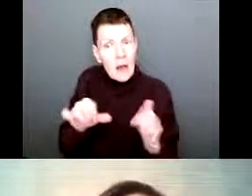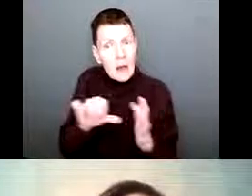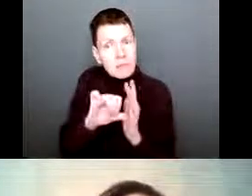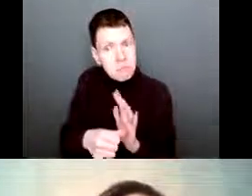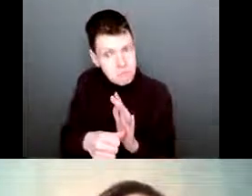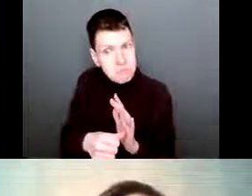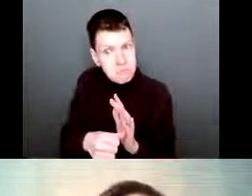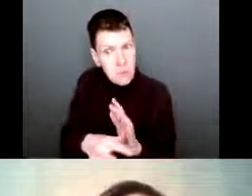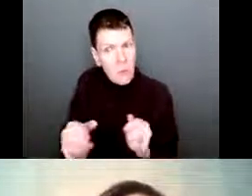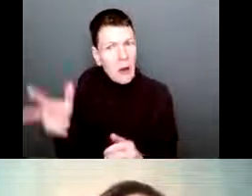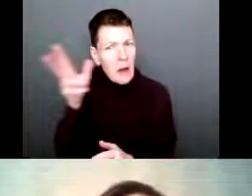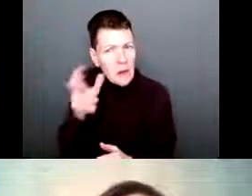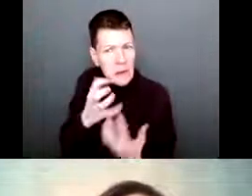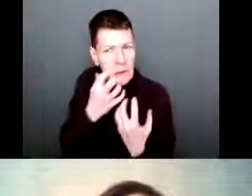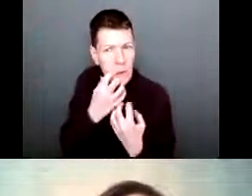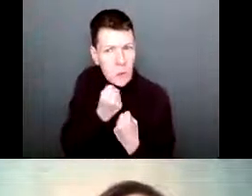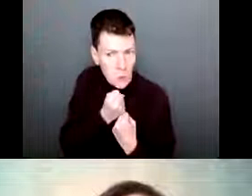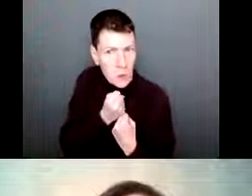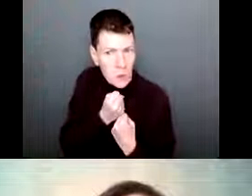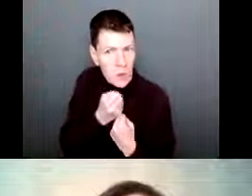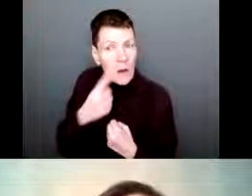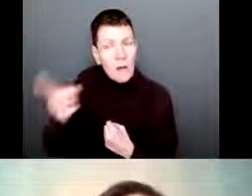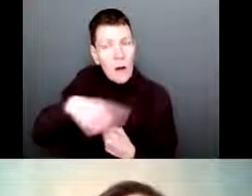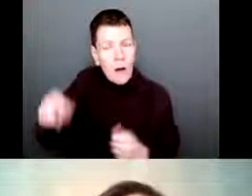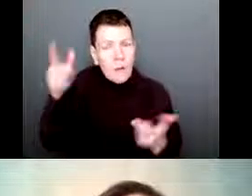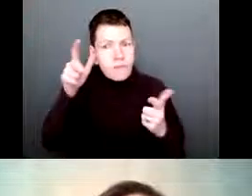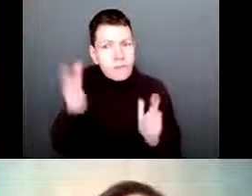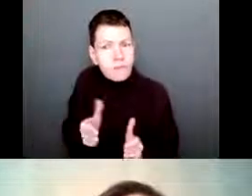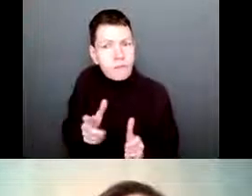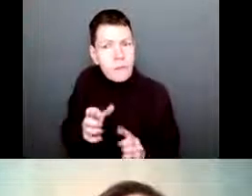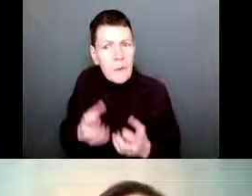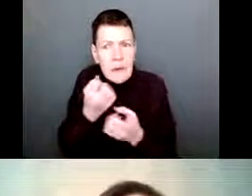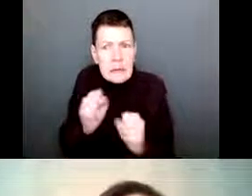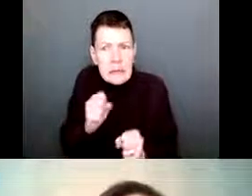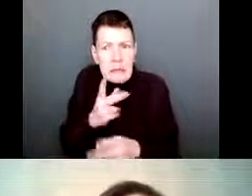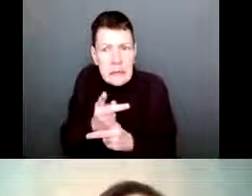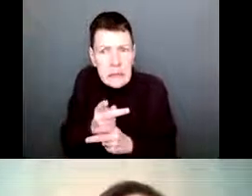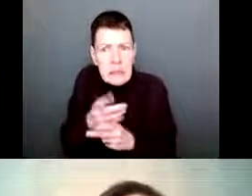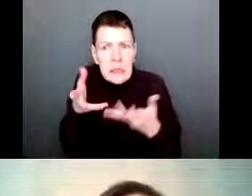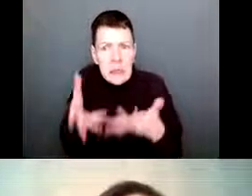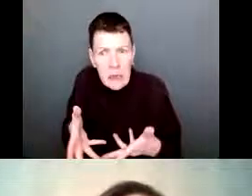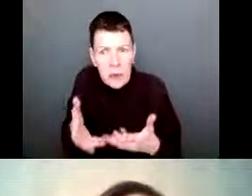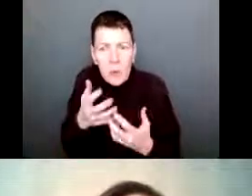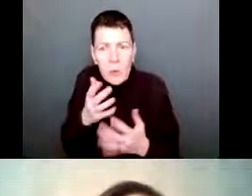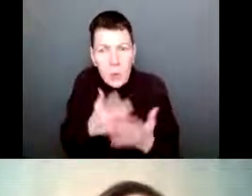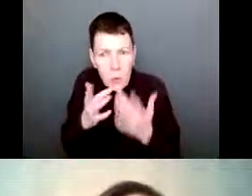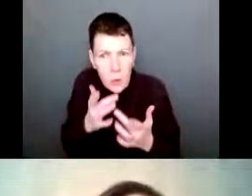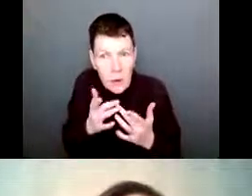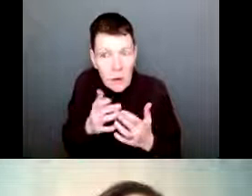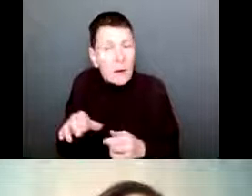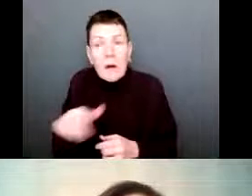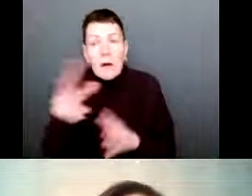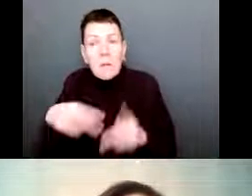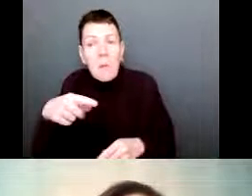precious. And those of us who have a hearing loss want to preserve whatever hearing we have. Those who don't have a hearing